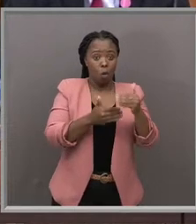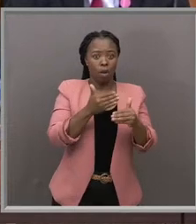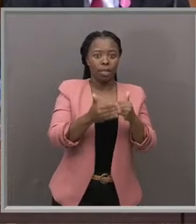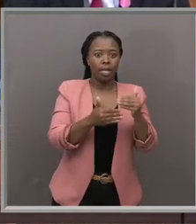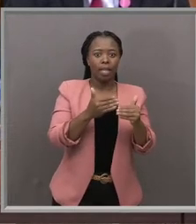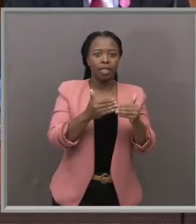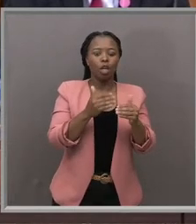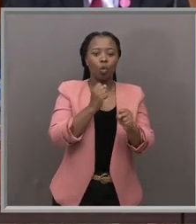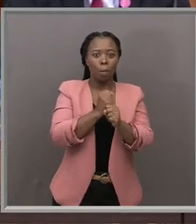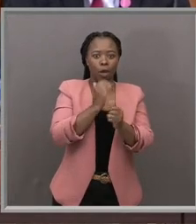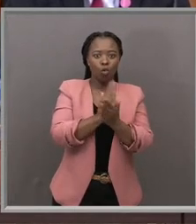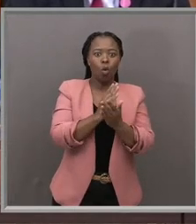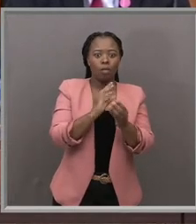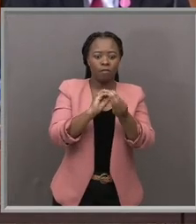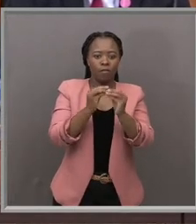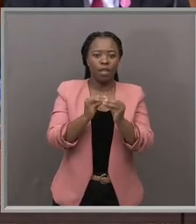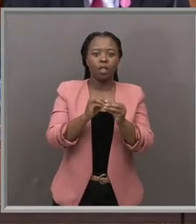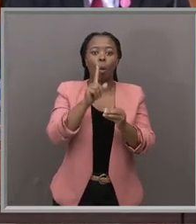another